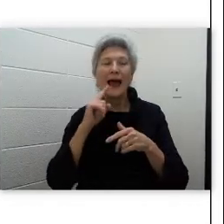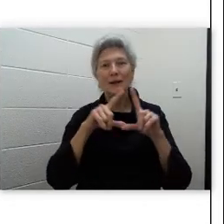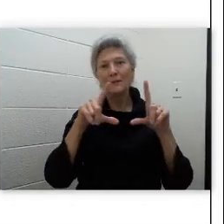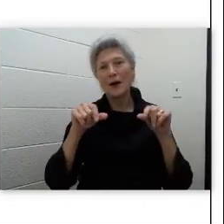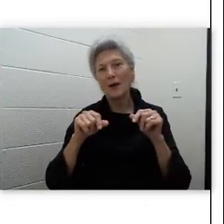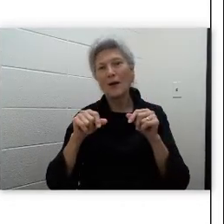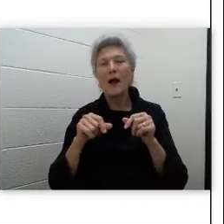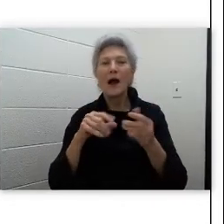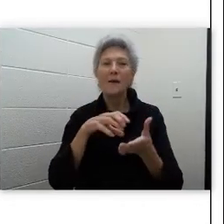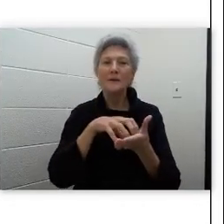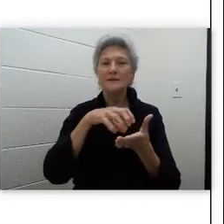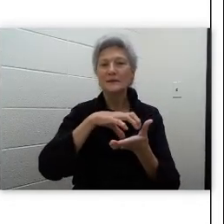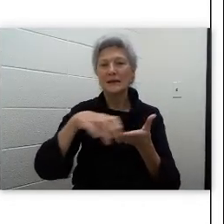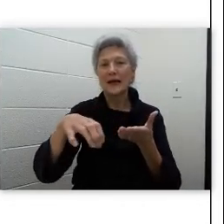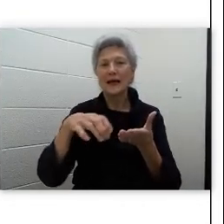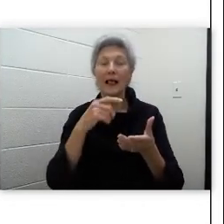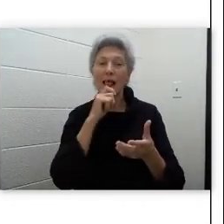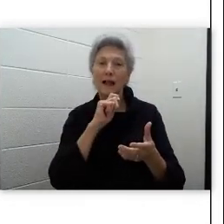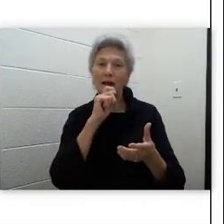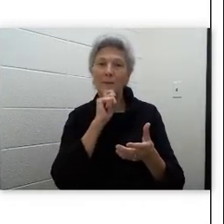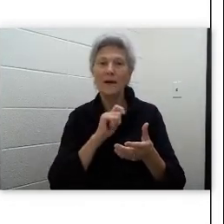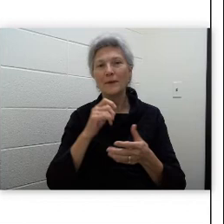a chocolate shake.